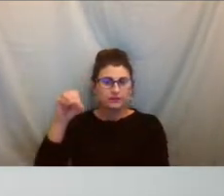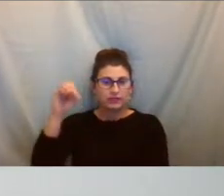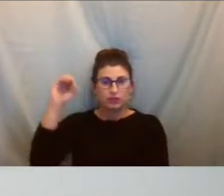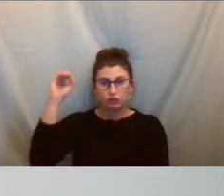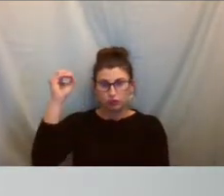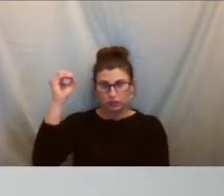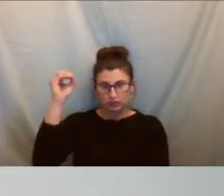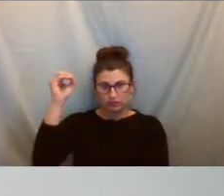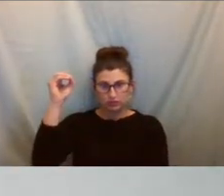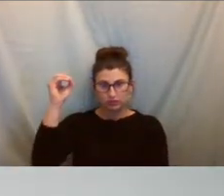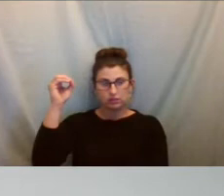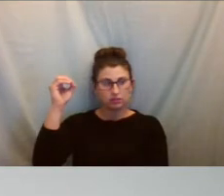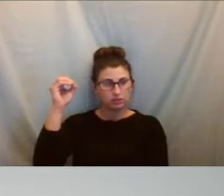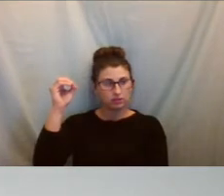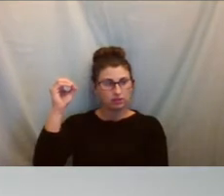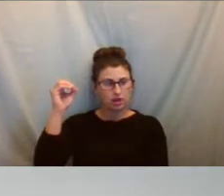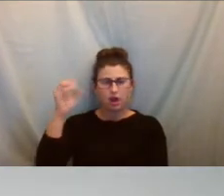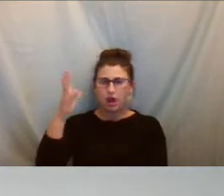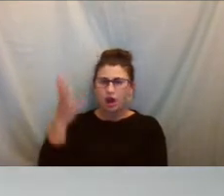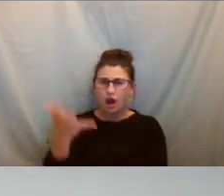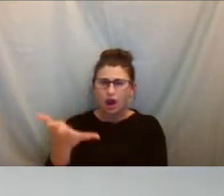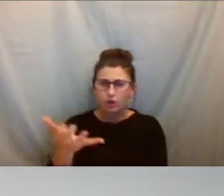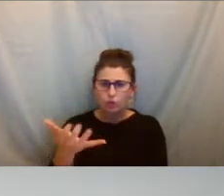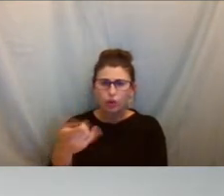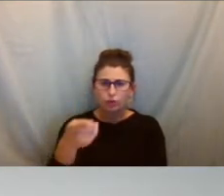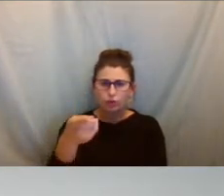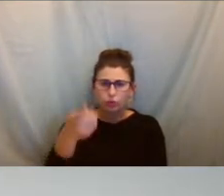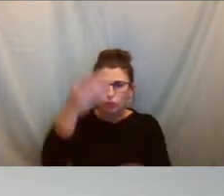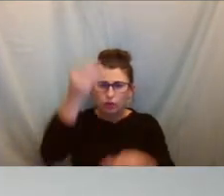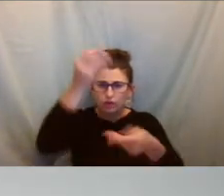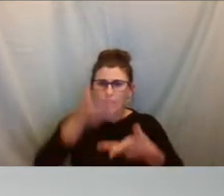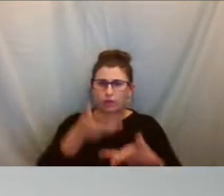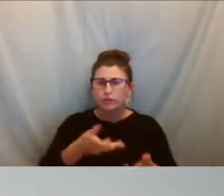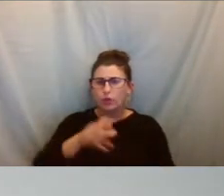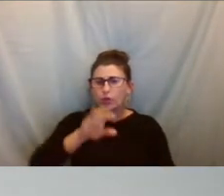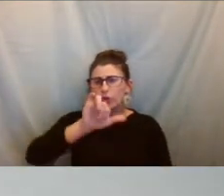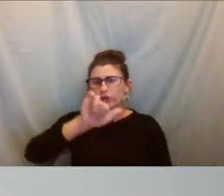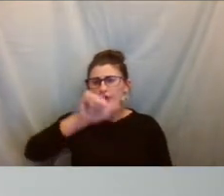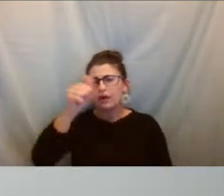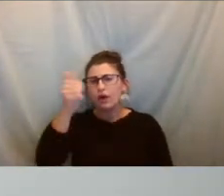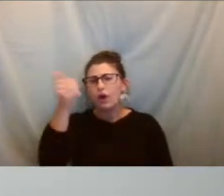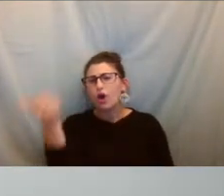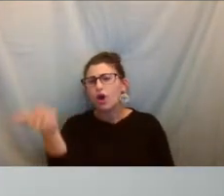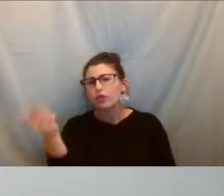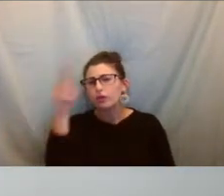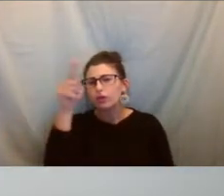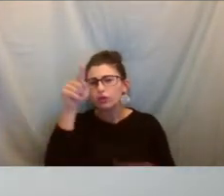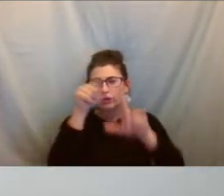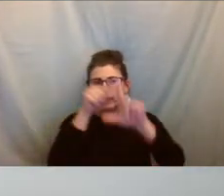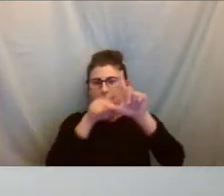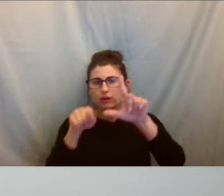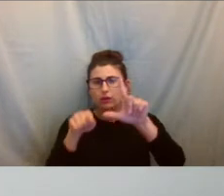150 degrees, and I want you to find the other angle.